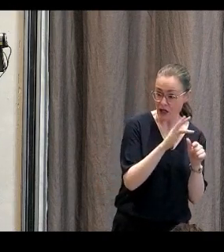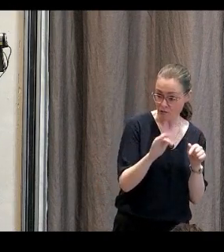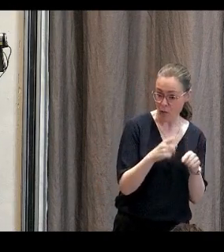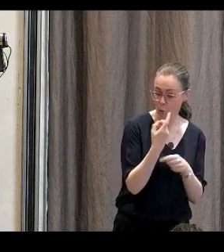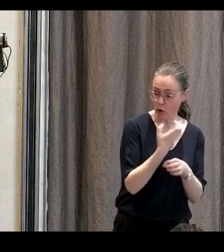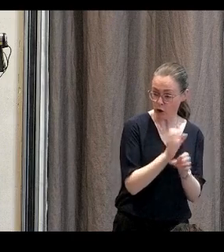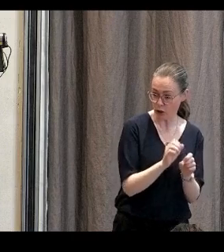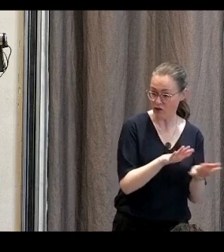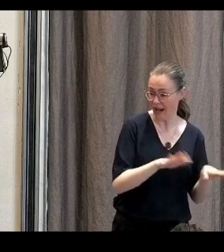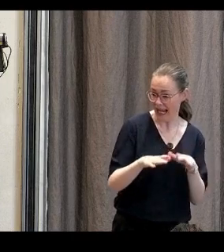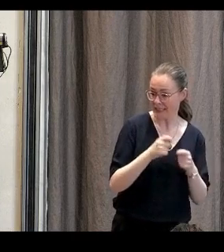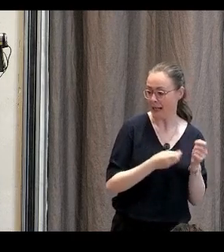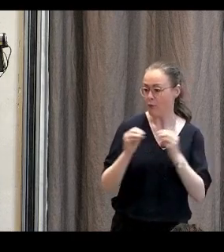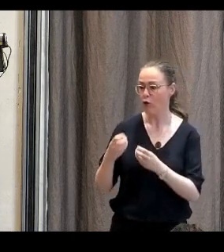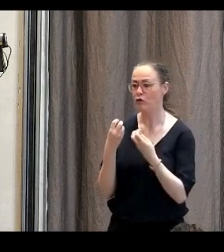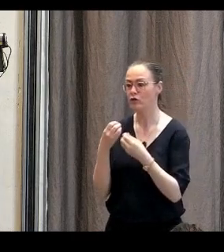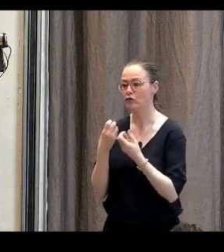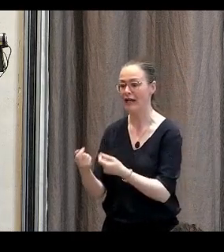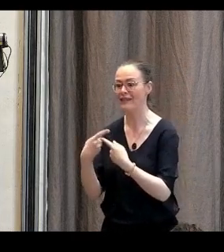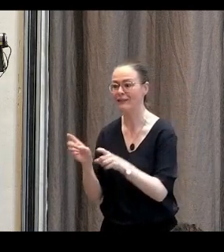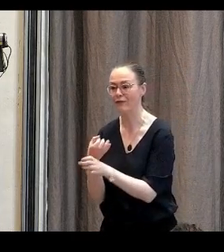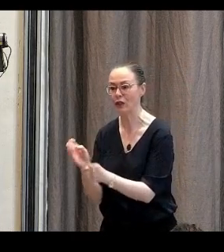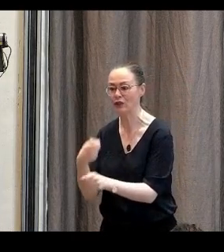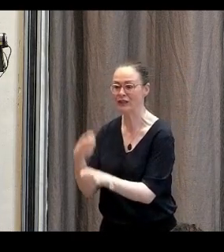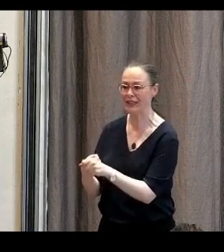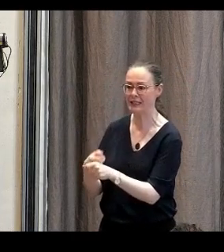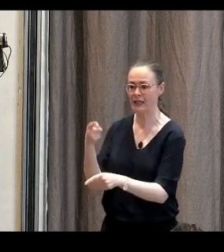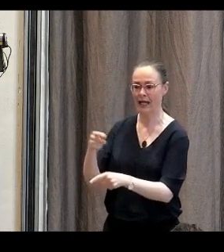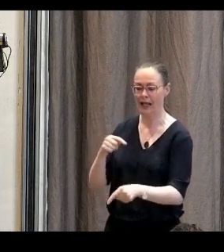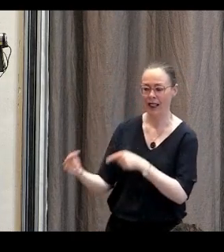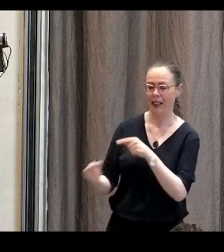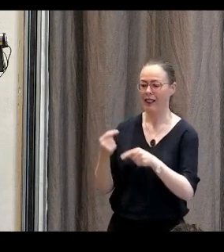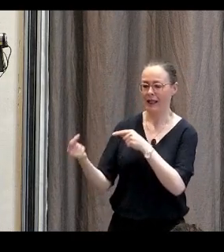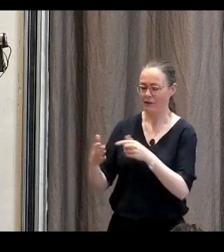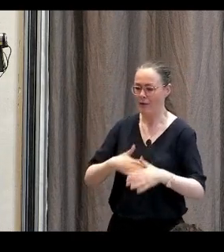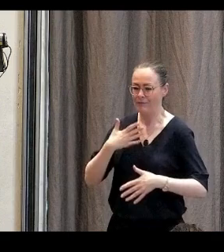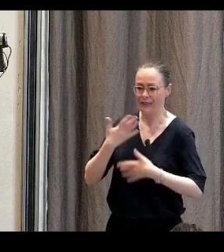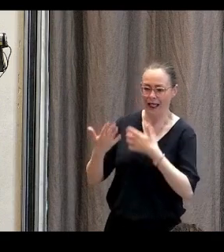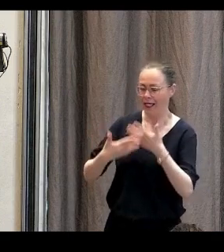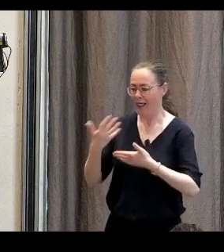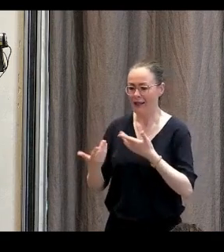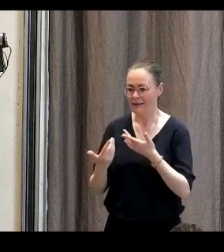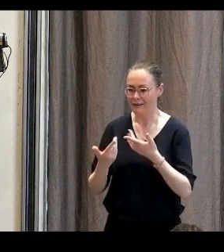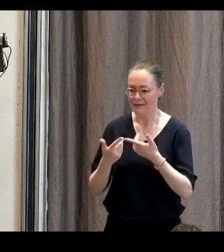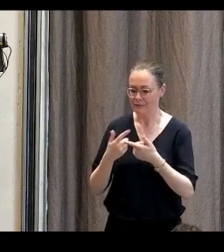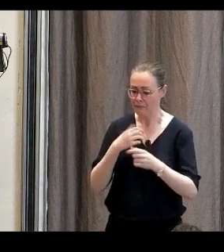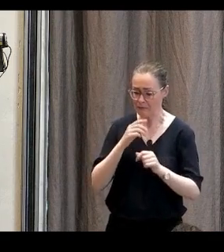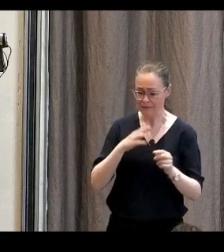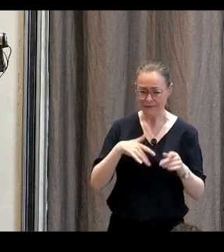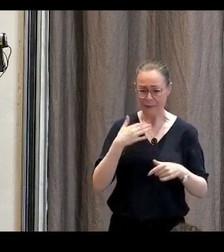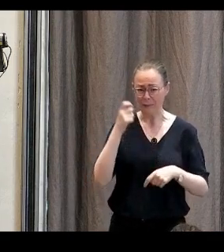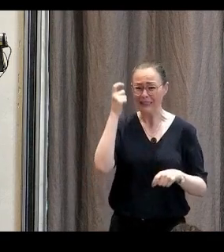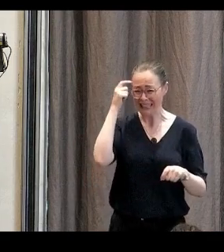severe regulations, and it was causing a lot of consternation or upset, and it seemed very sensible